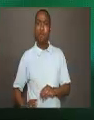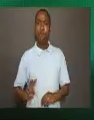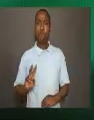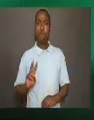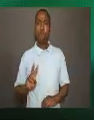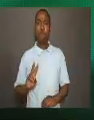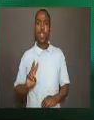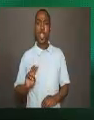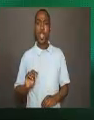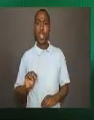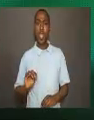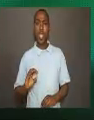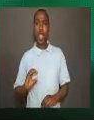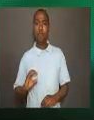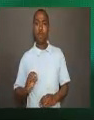cava.